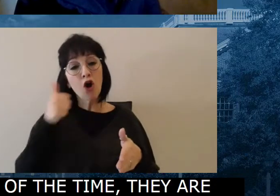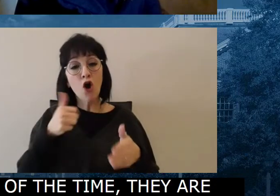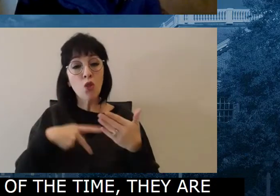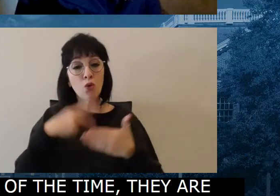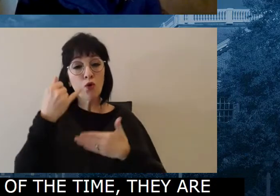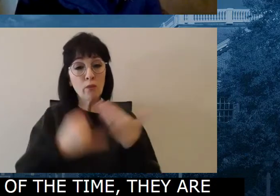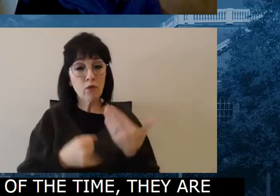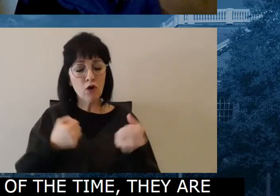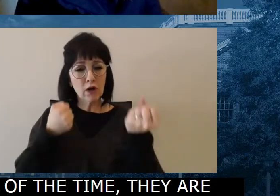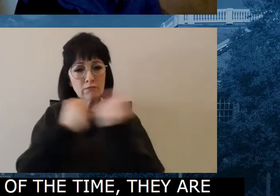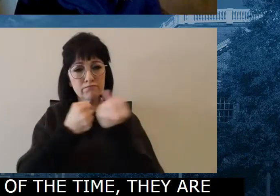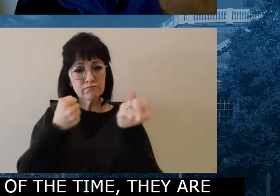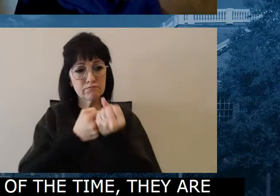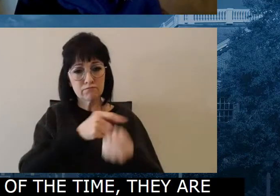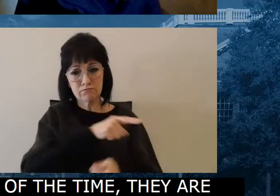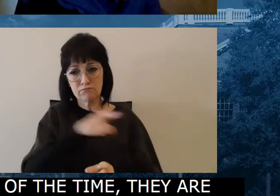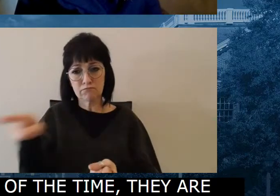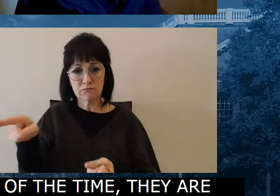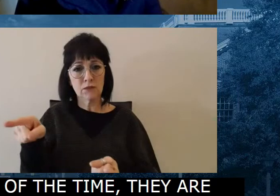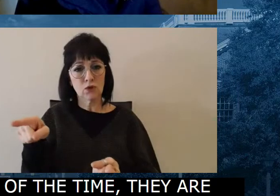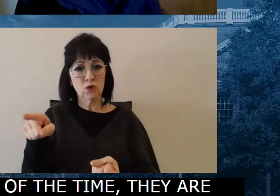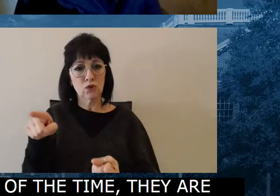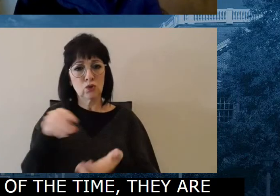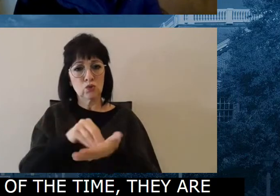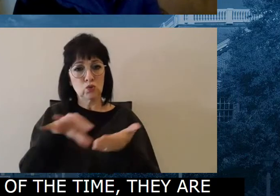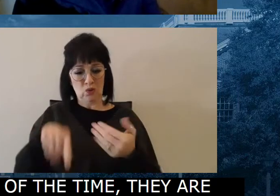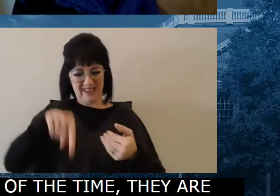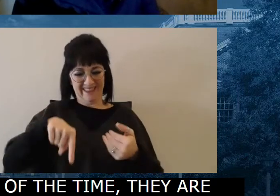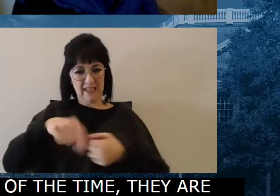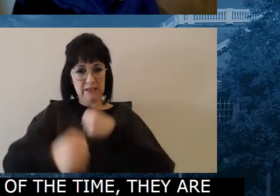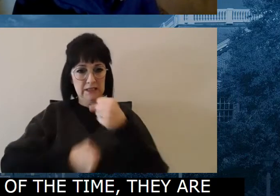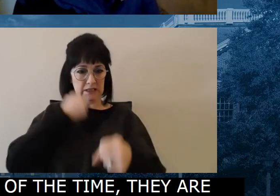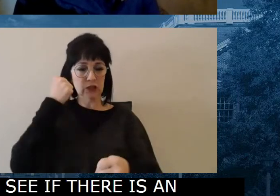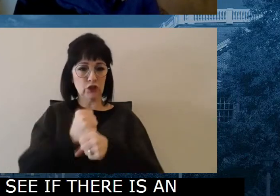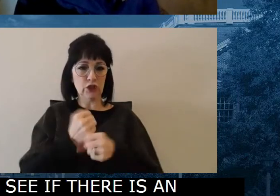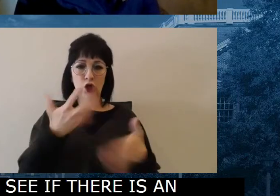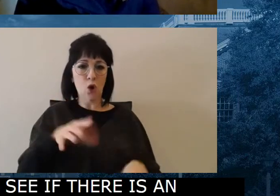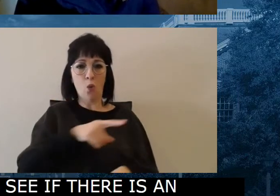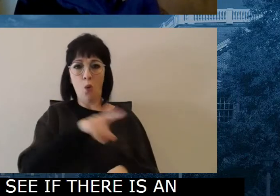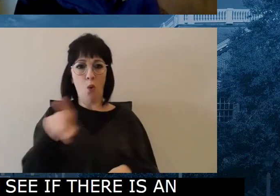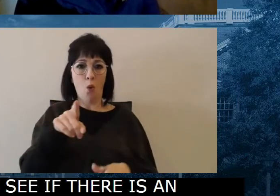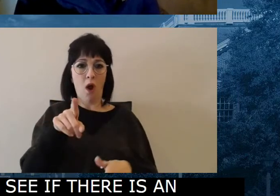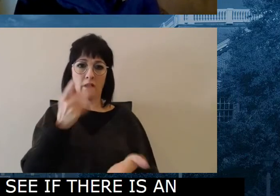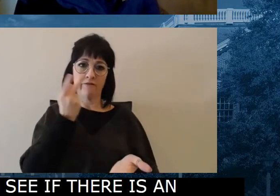year to avoid their actually failing the course for the year. But